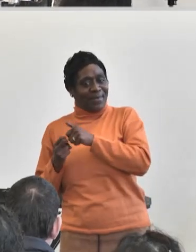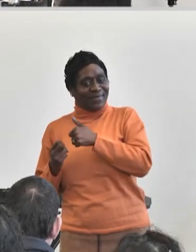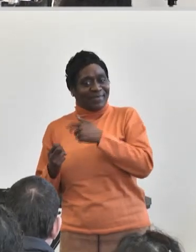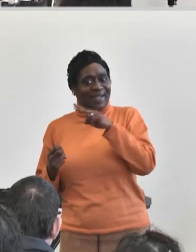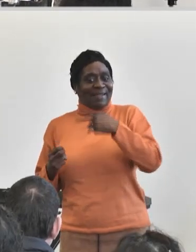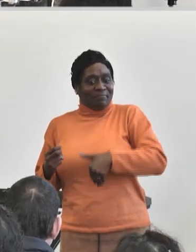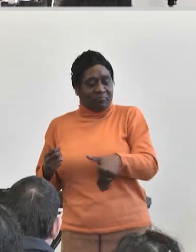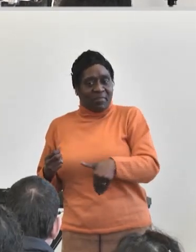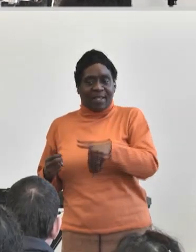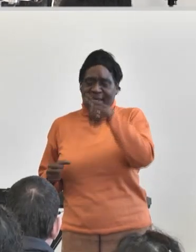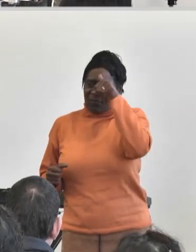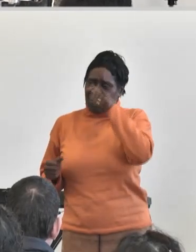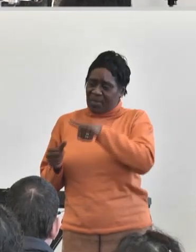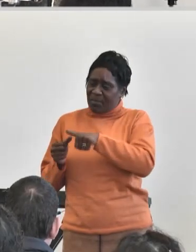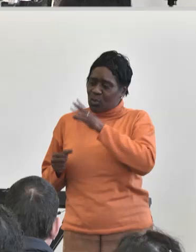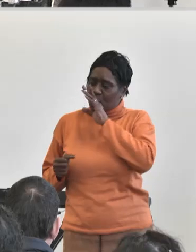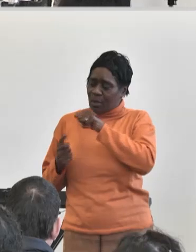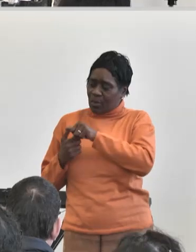And I said, I remember talking with you